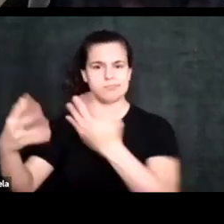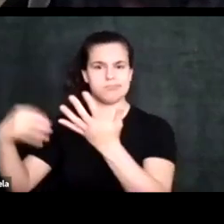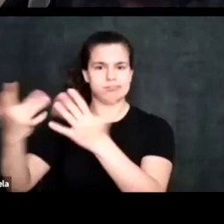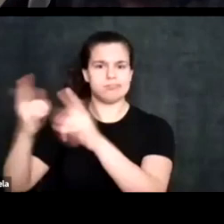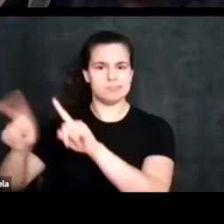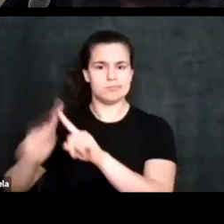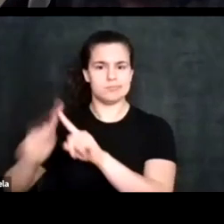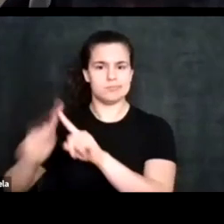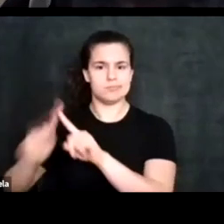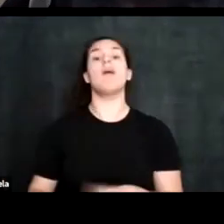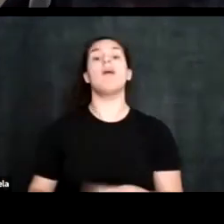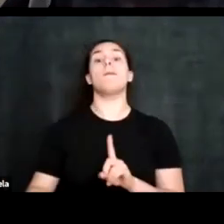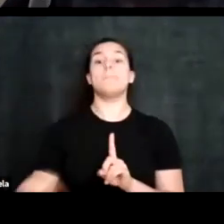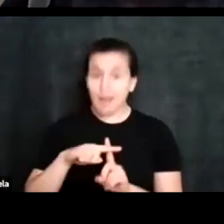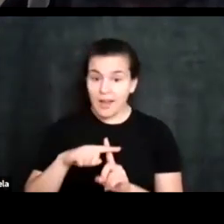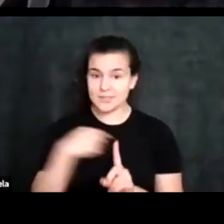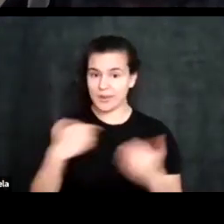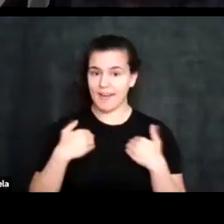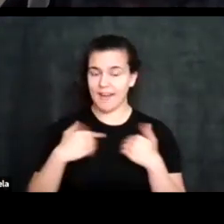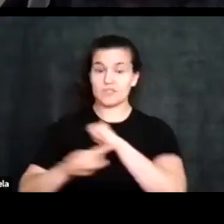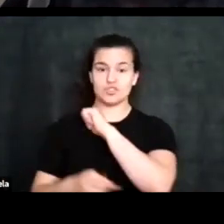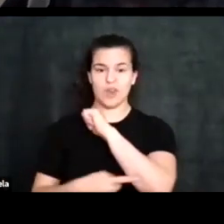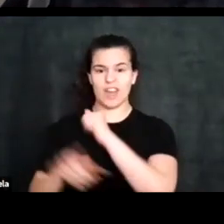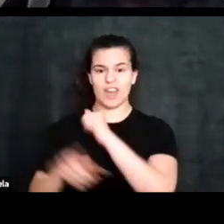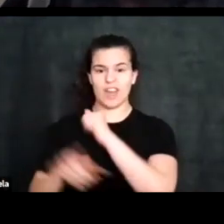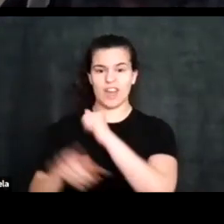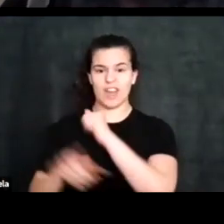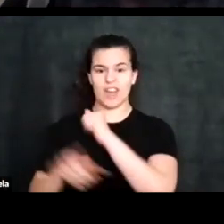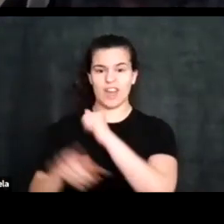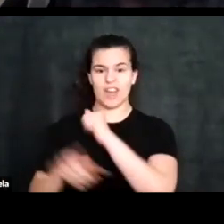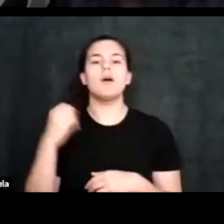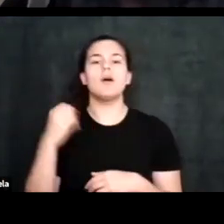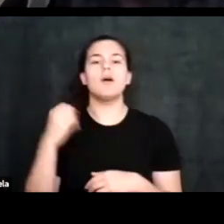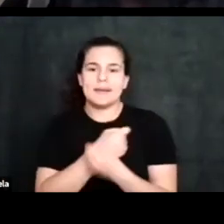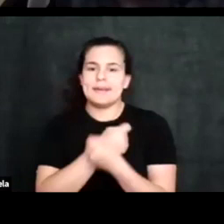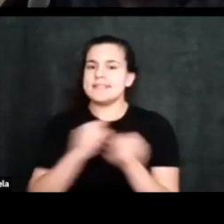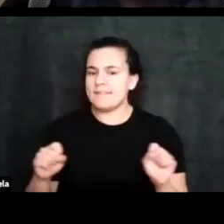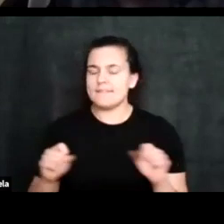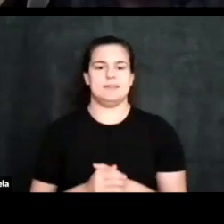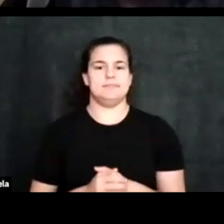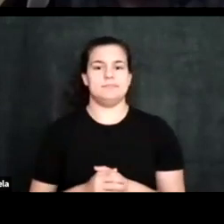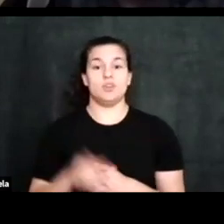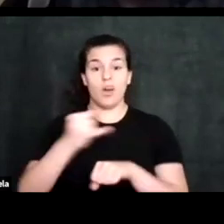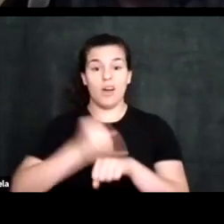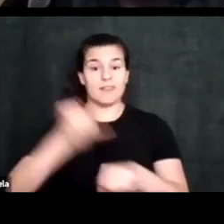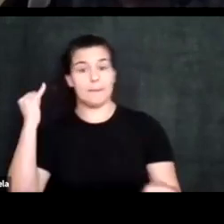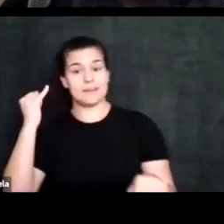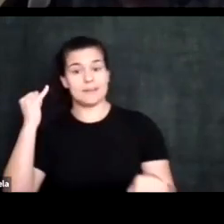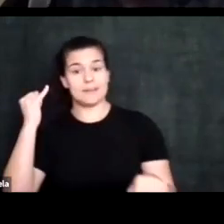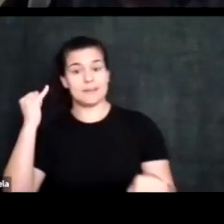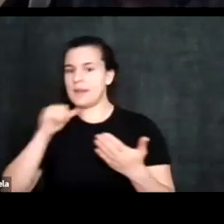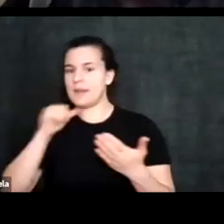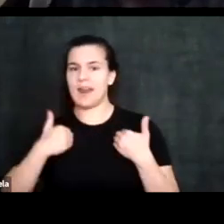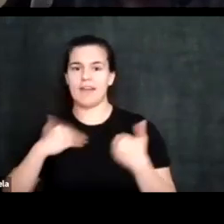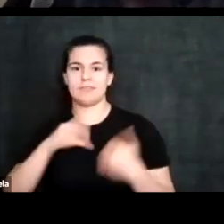that's cool, we also have trash pickup. You know, we have the safety security. Living off campus, you may not have 24-hour